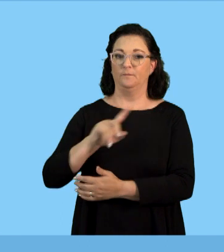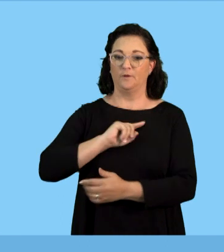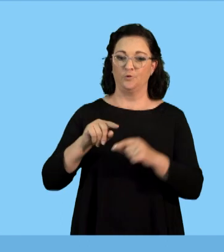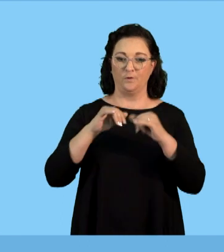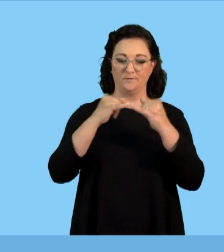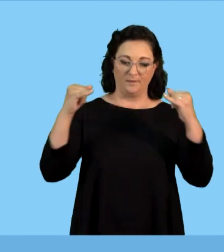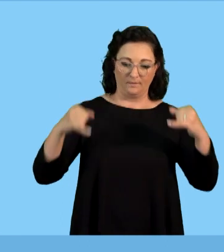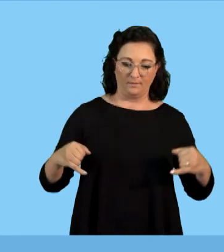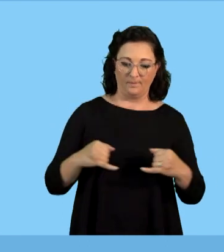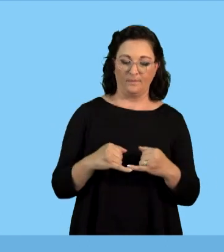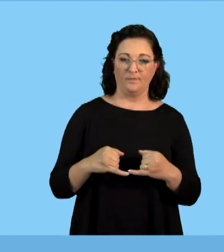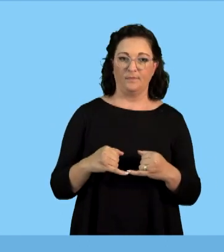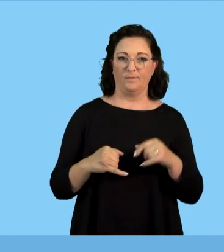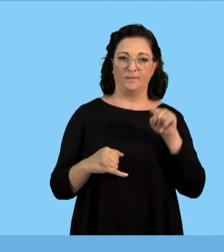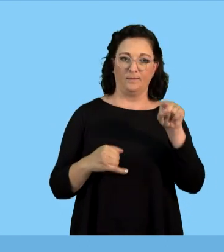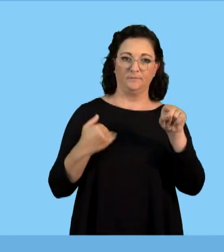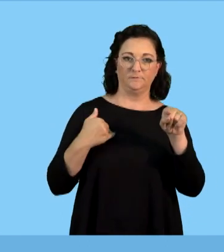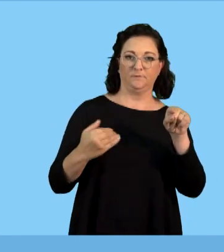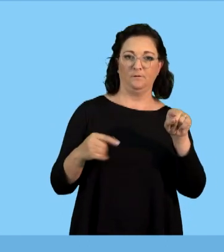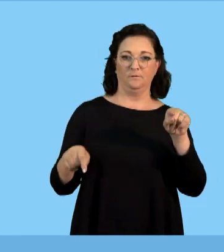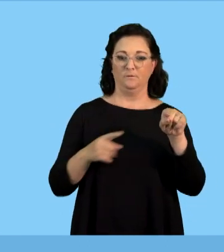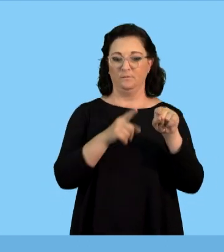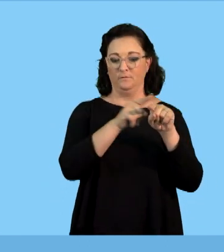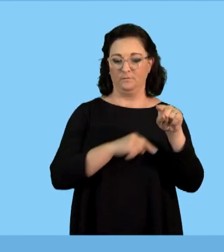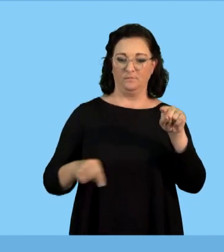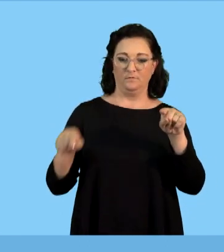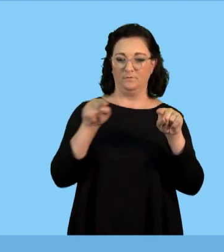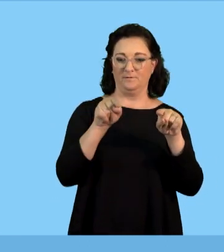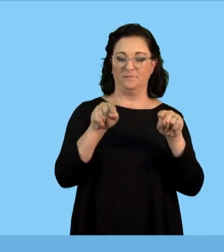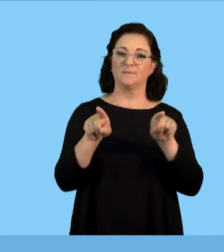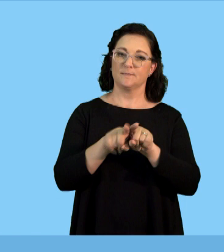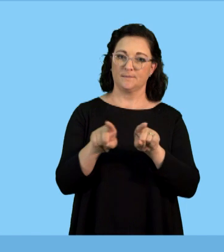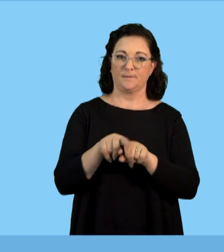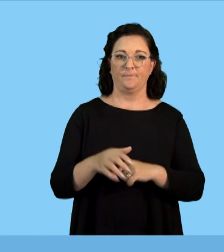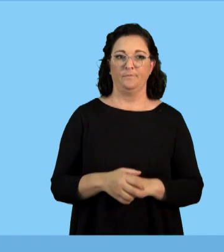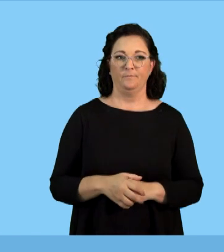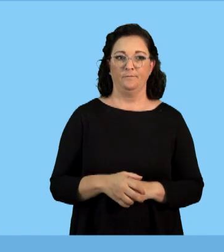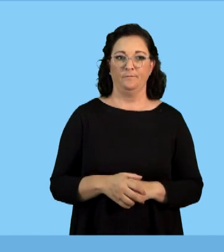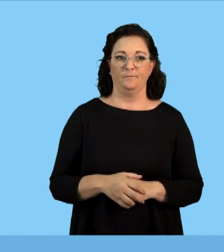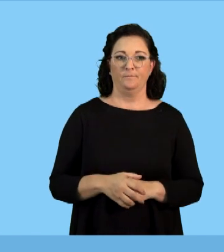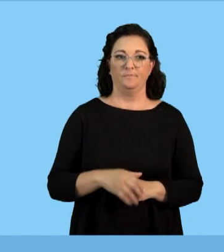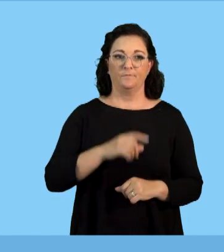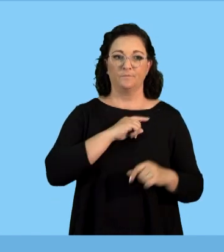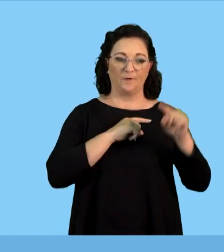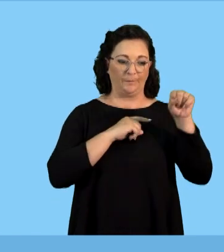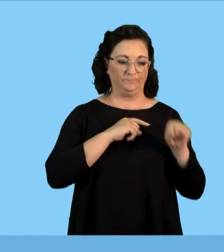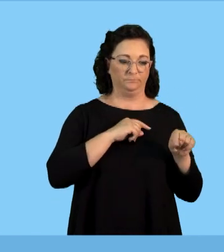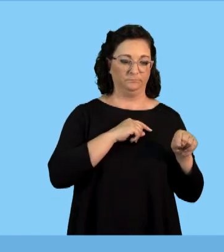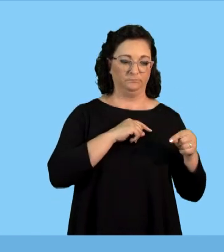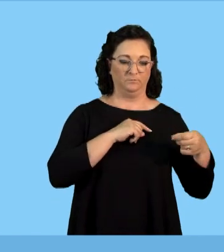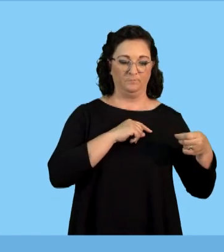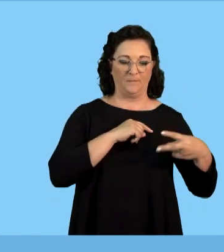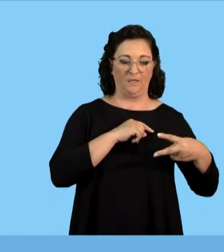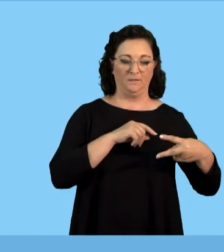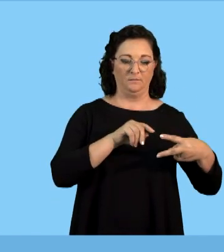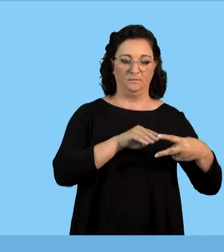that the circuit had initially. So what we are saying here, this current, when it gets to this point, it is going to be divided into two